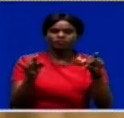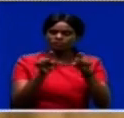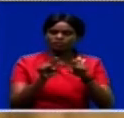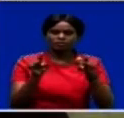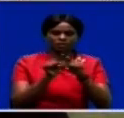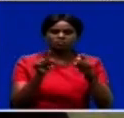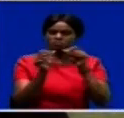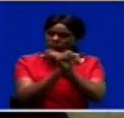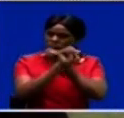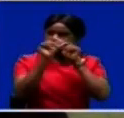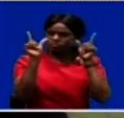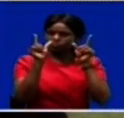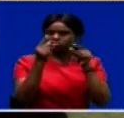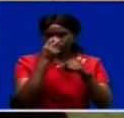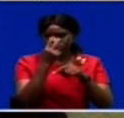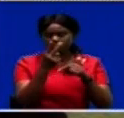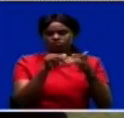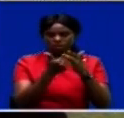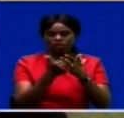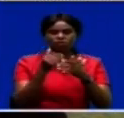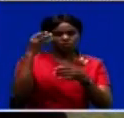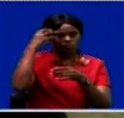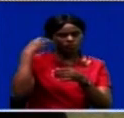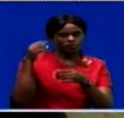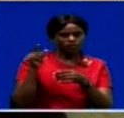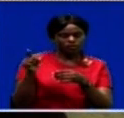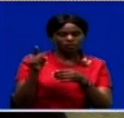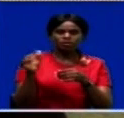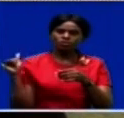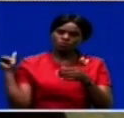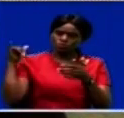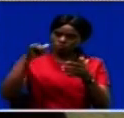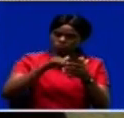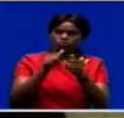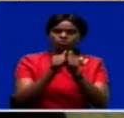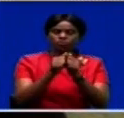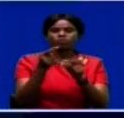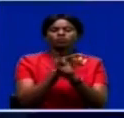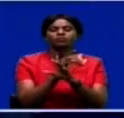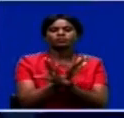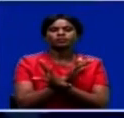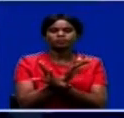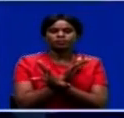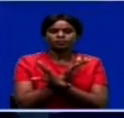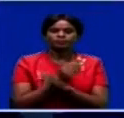to the firefighting officers that I came with from Zambia.